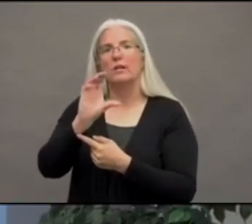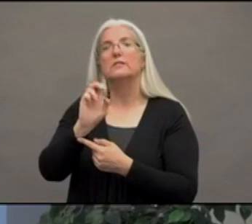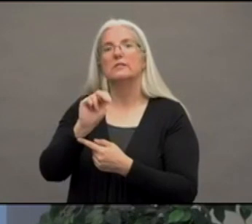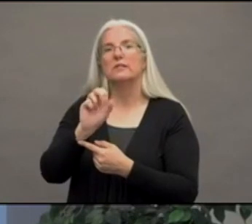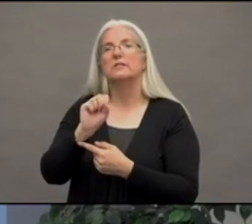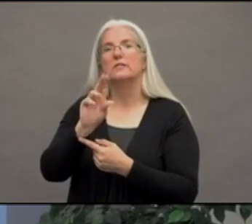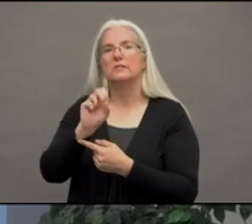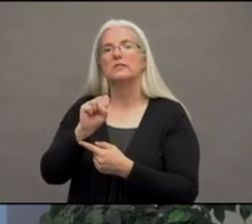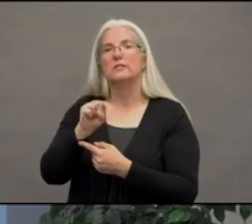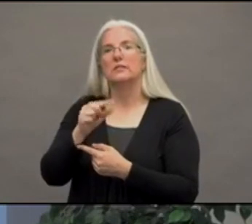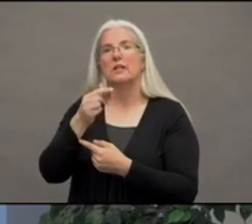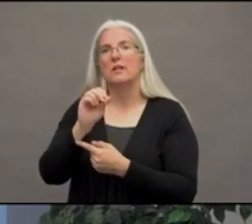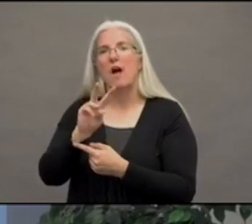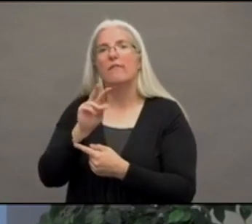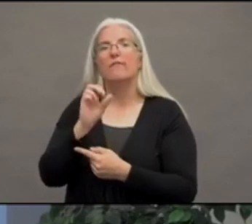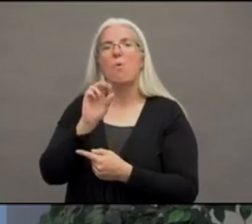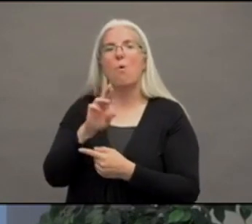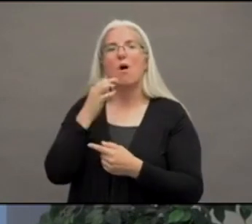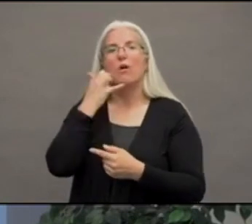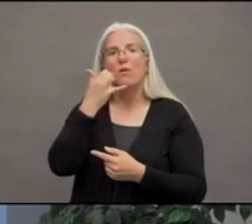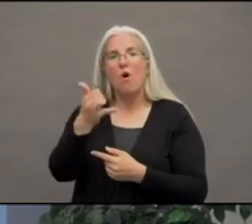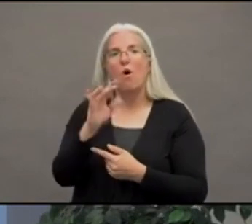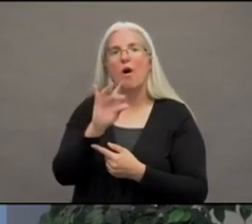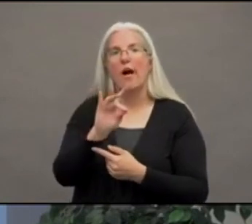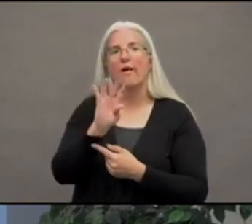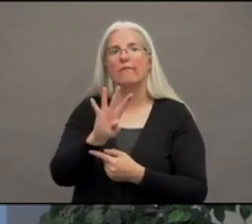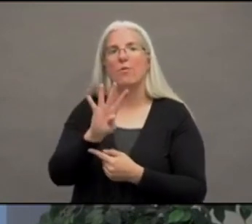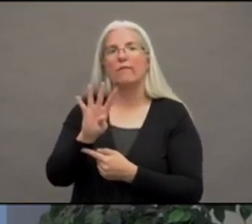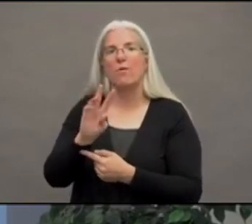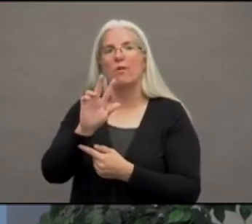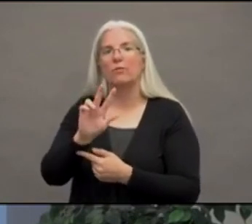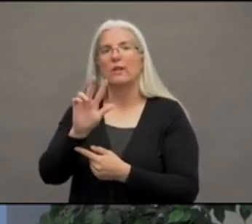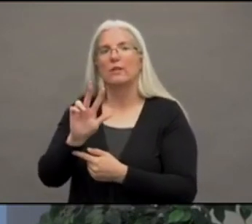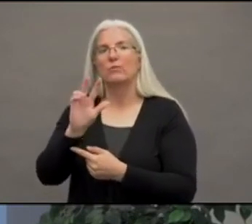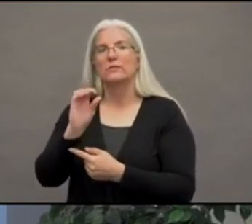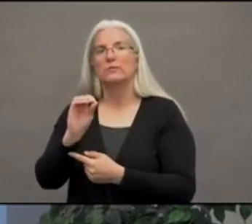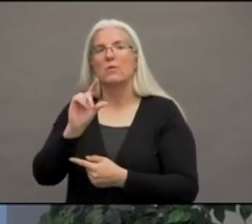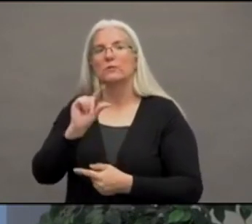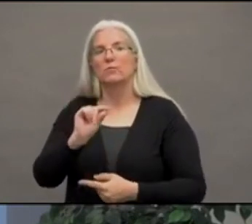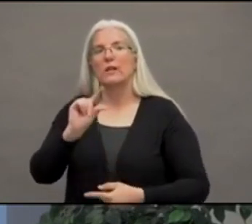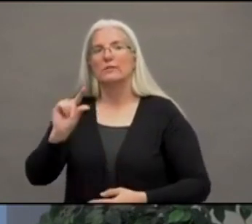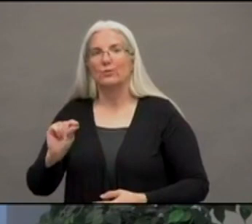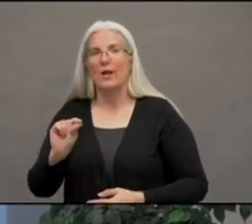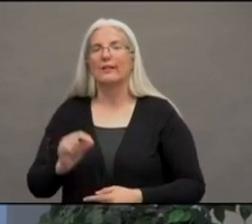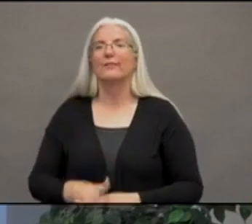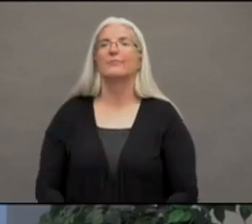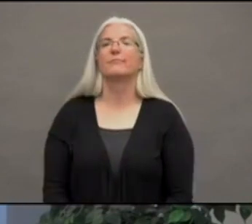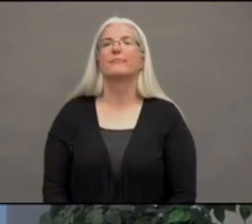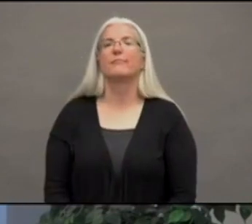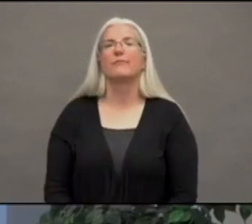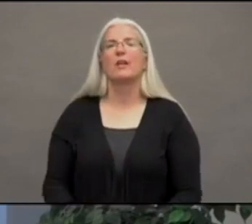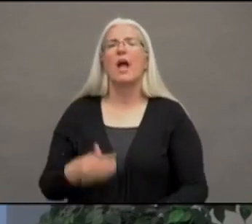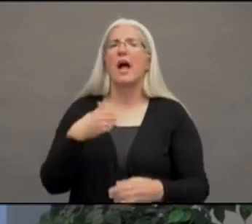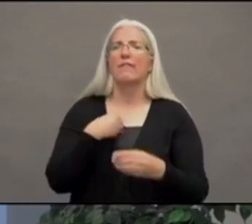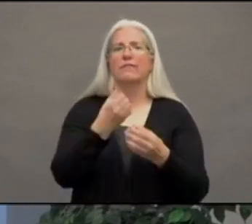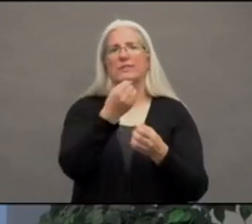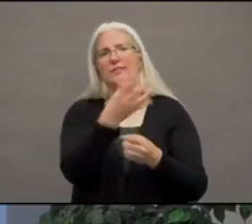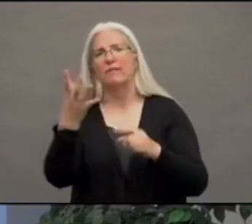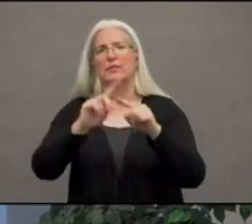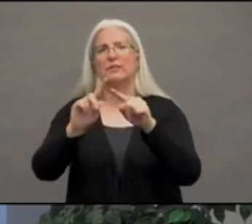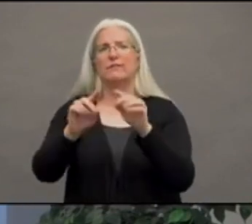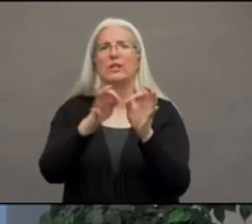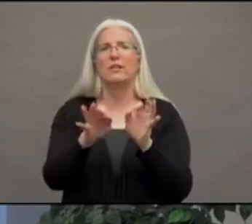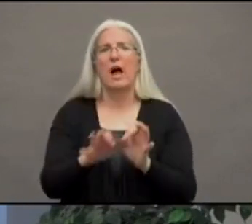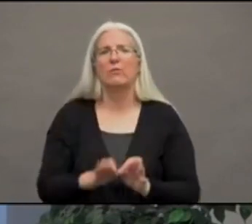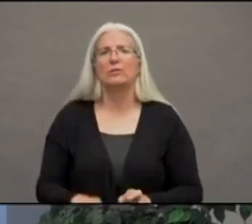844-330-2020. Those 2 options are available in multiple languages, and if you decide to take your paper form